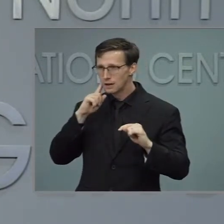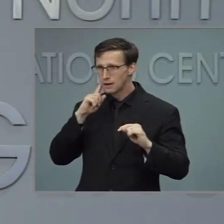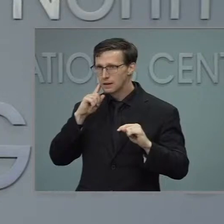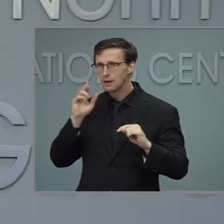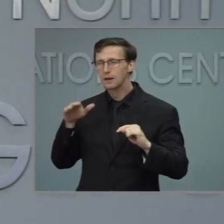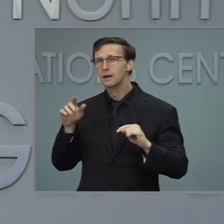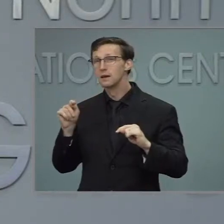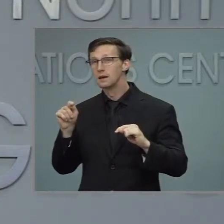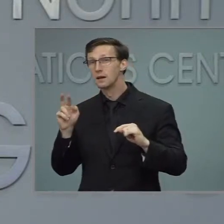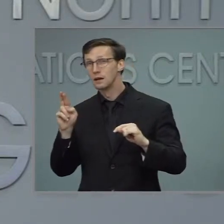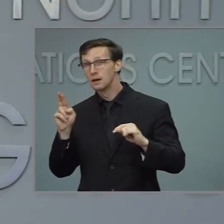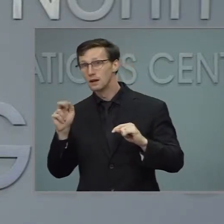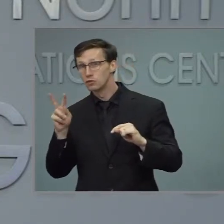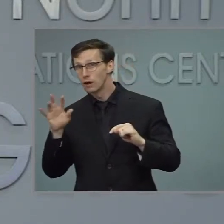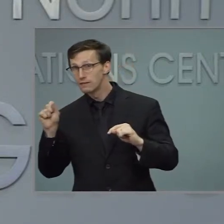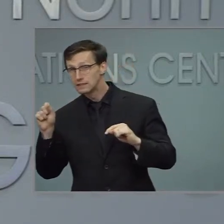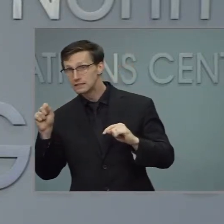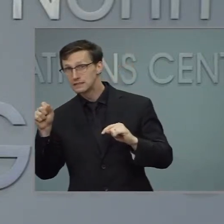Travis, you're on.